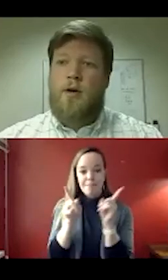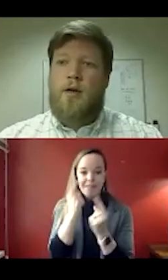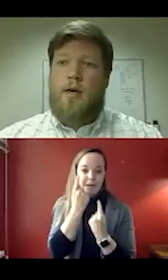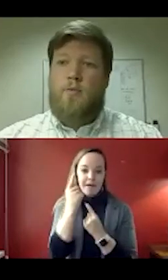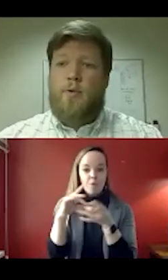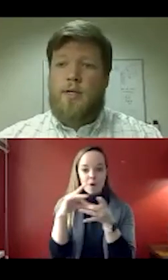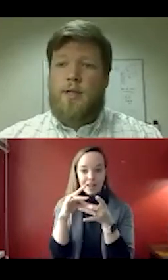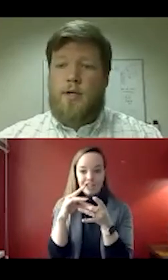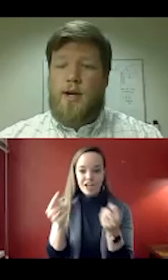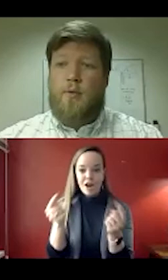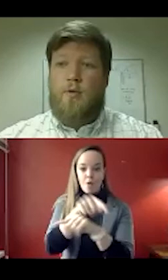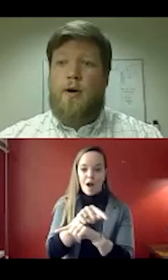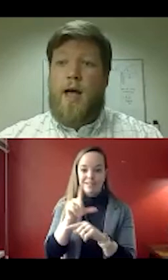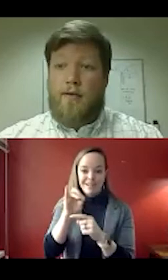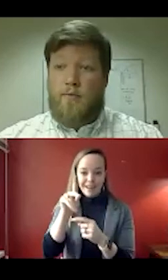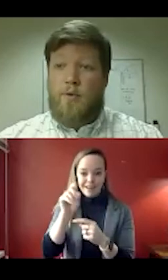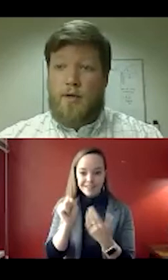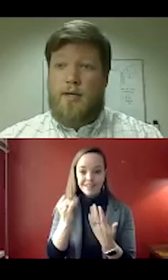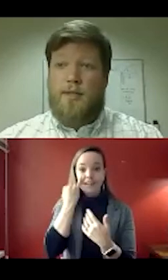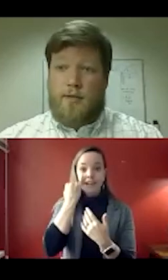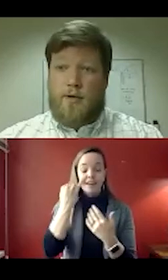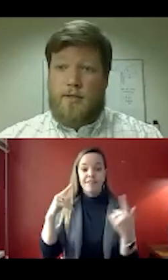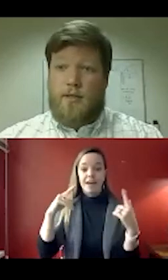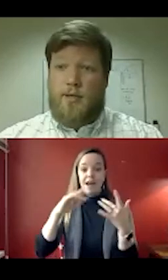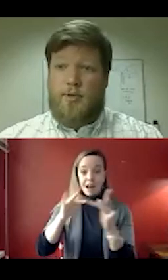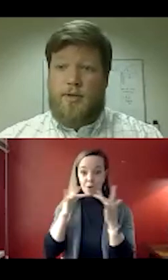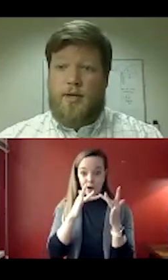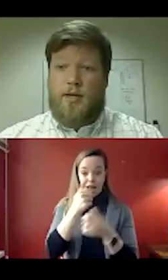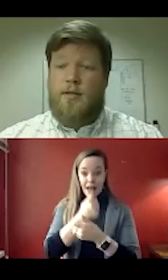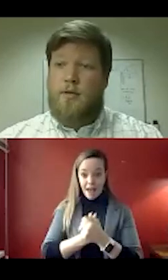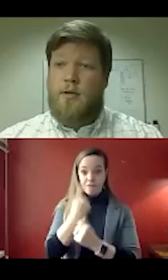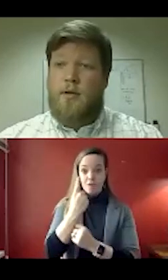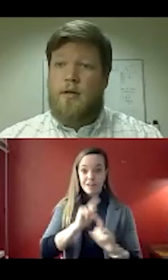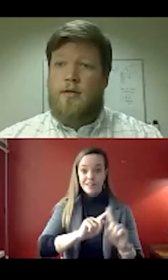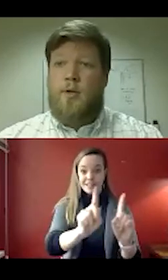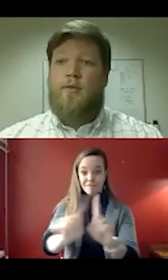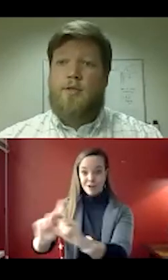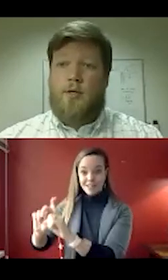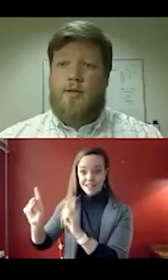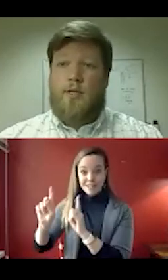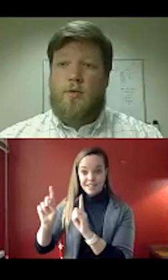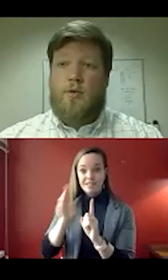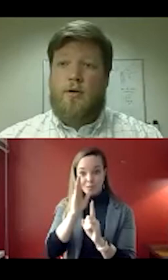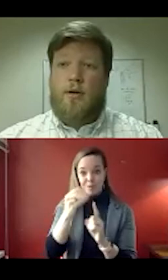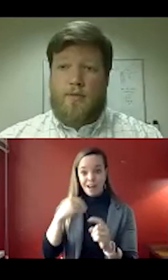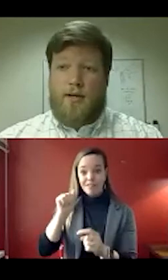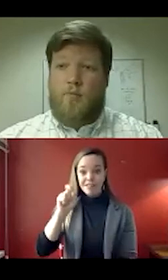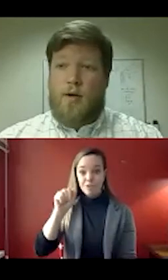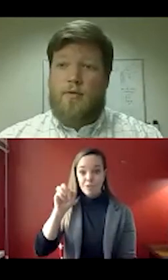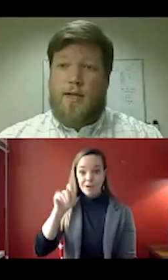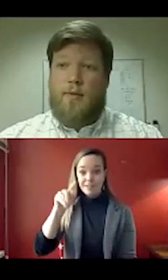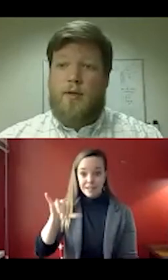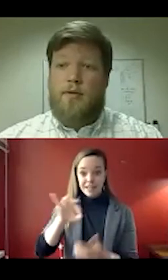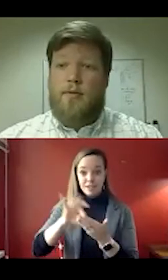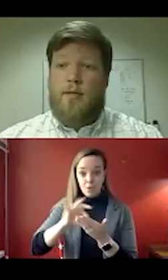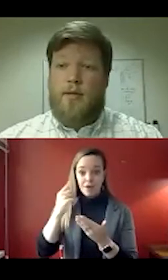So if we were dealing with a network where everyone is different than the people that they're connected to, you would have an assortativity score of -1